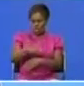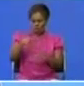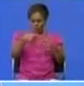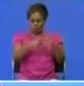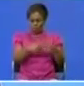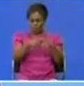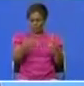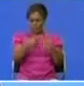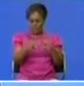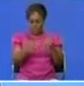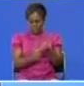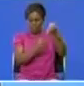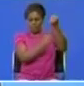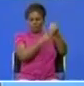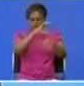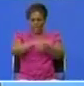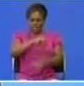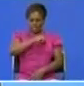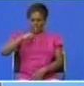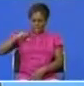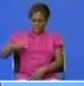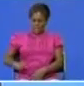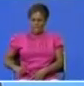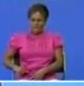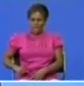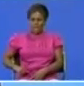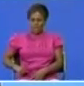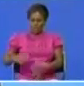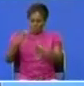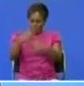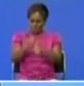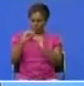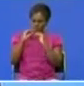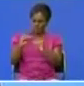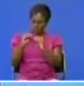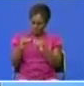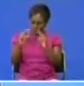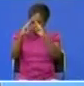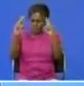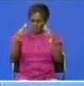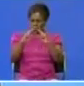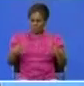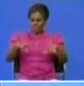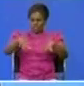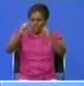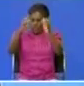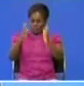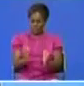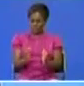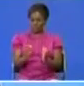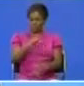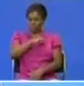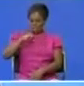is set to get a boost from China through Chinese global manufacturing firm AVIC International. The chairman of the Communist Party of